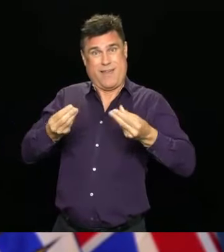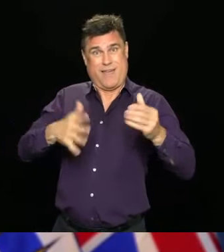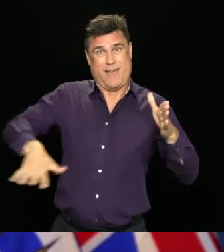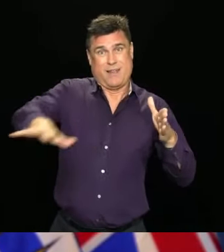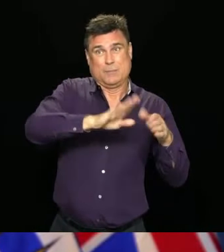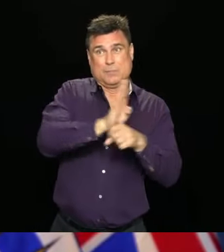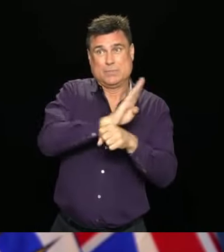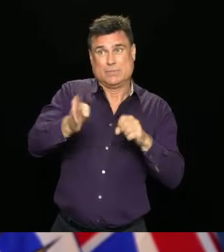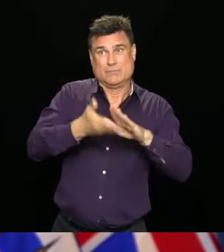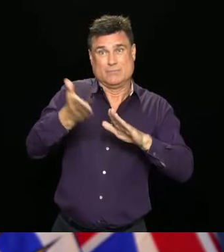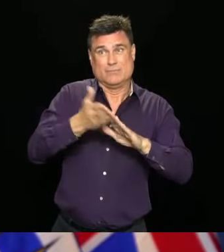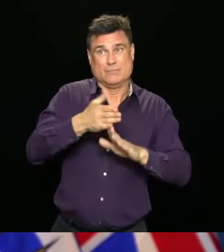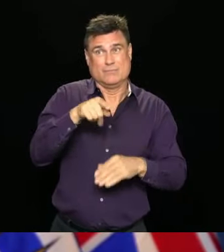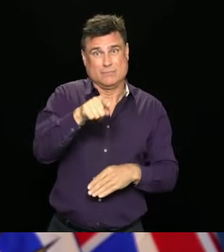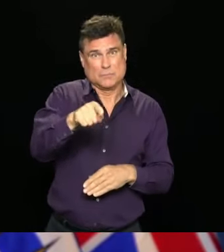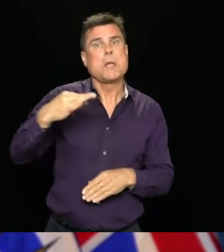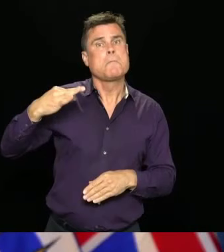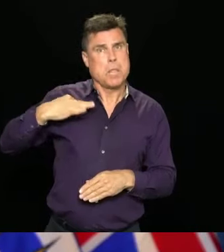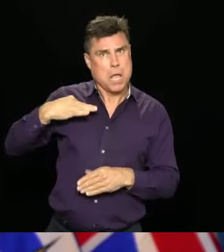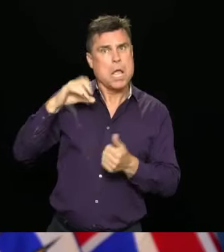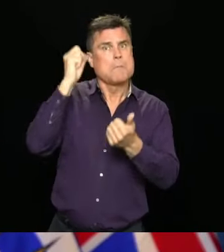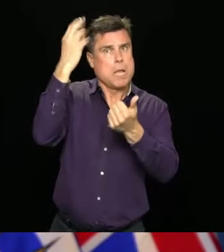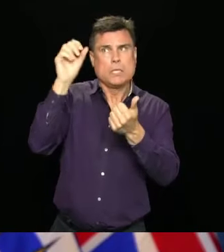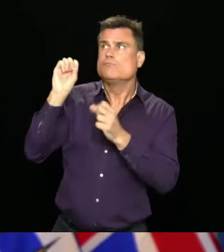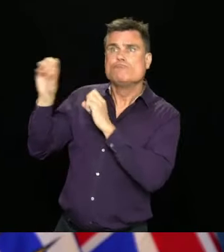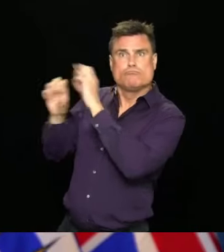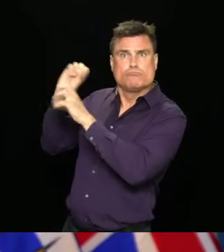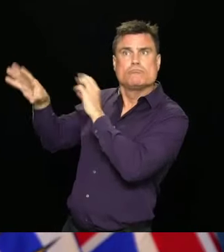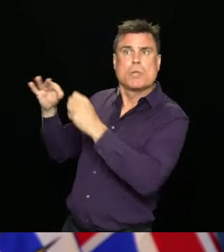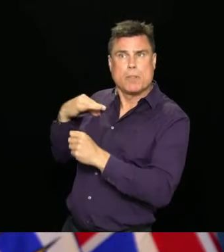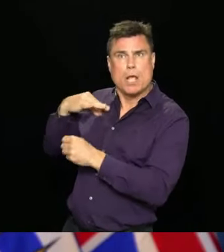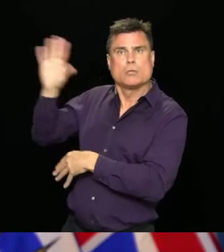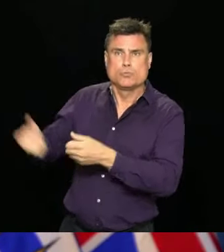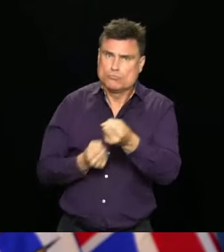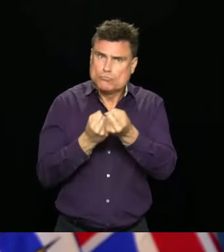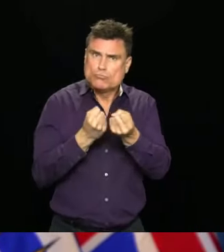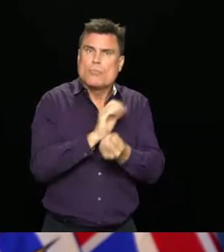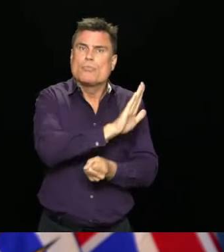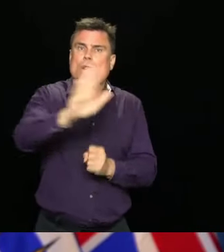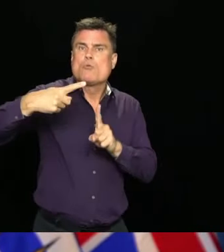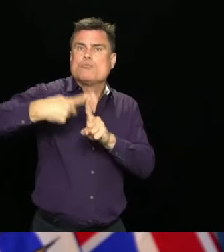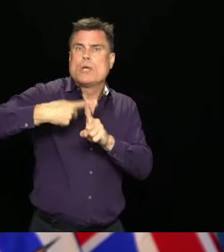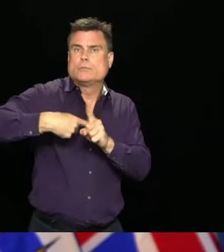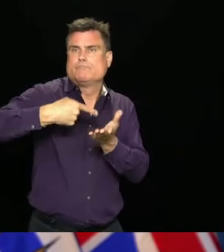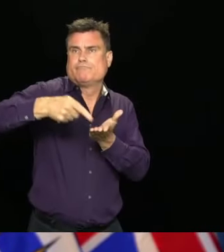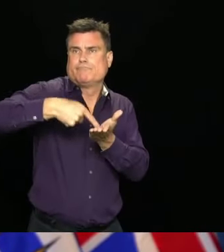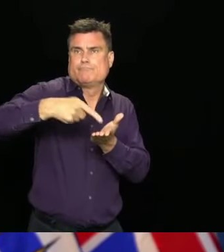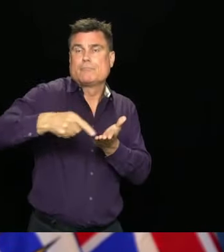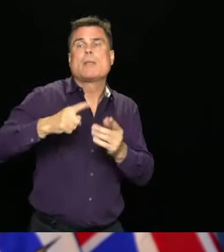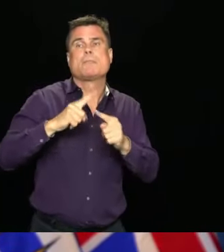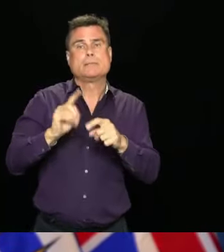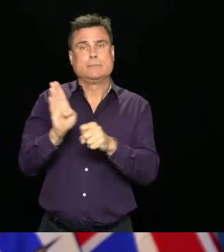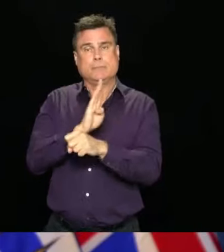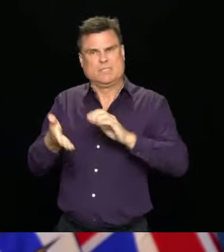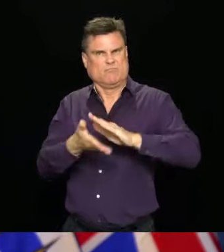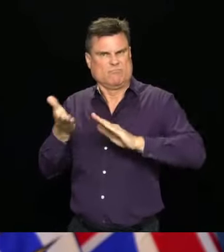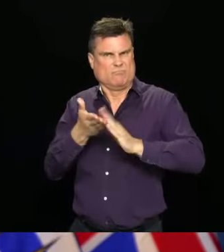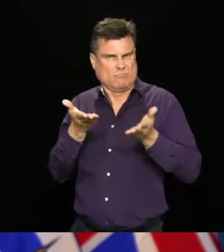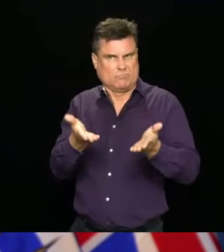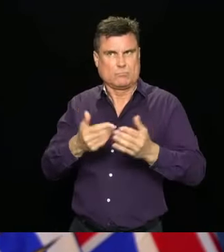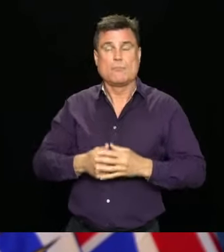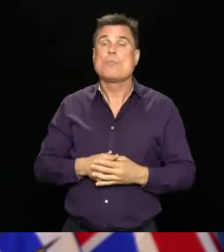federal program. In doing so, they're supporting their tenants and their livelihoods. And they're also benefiting our